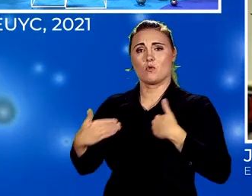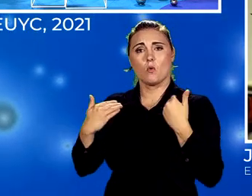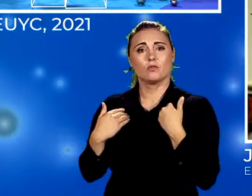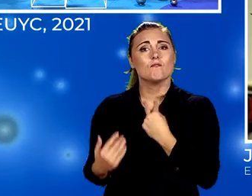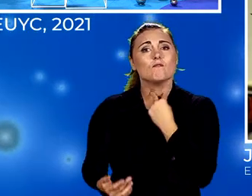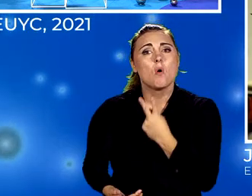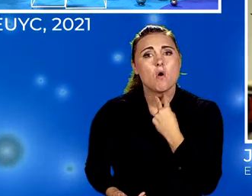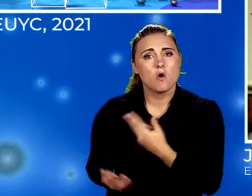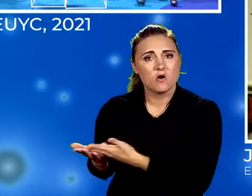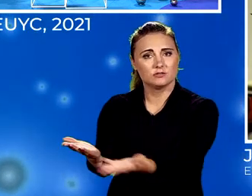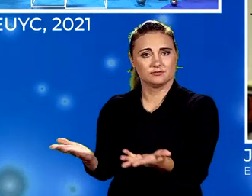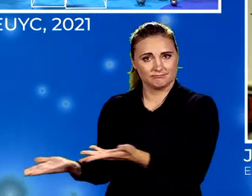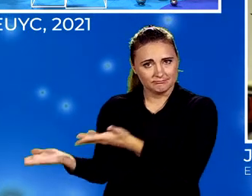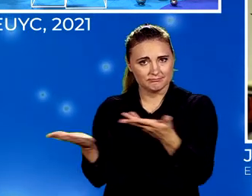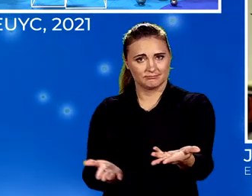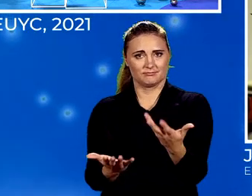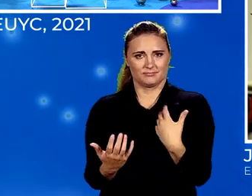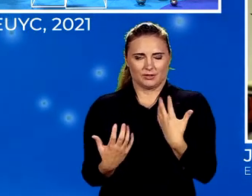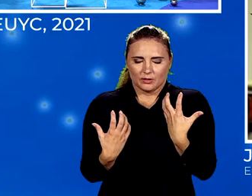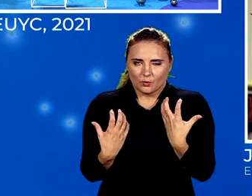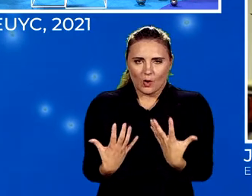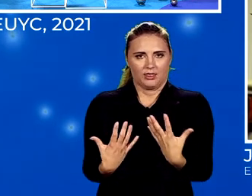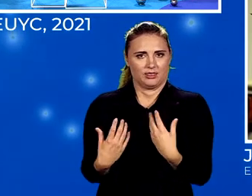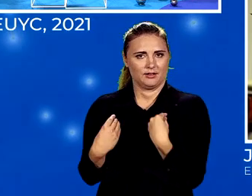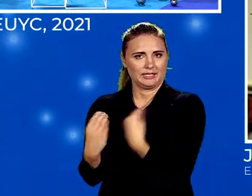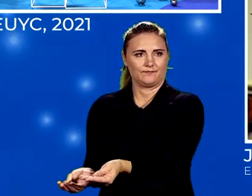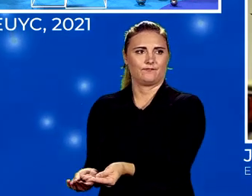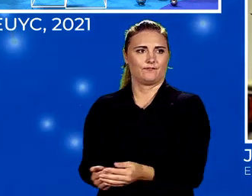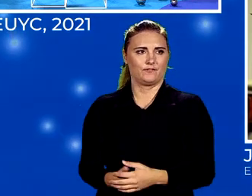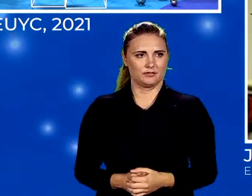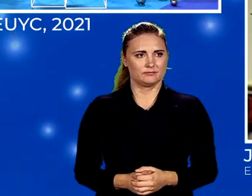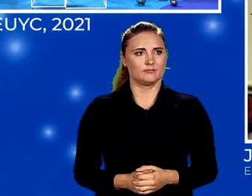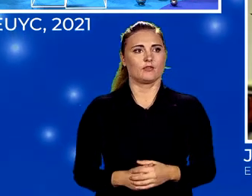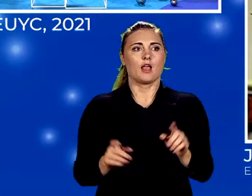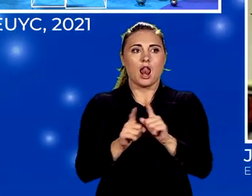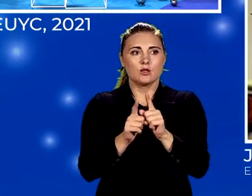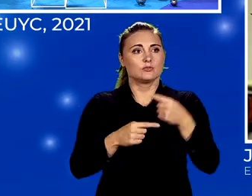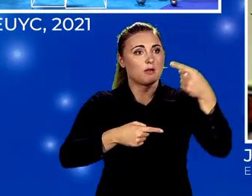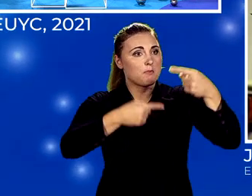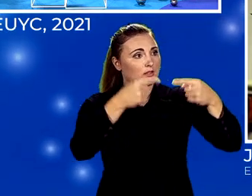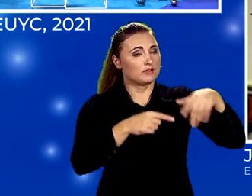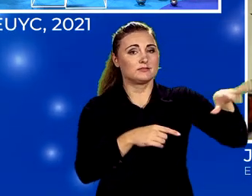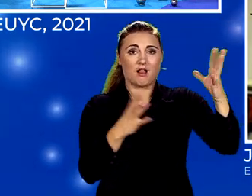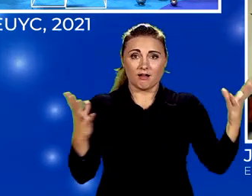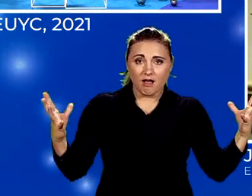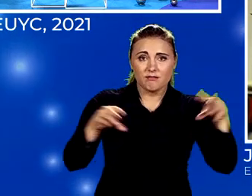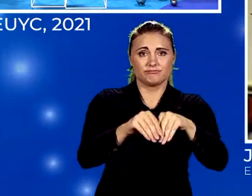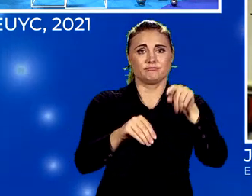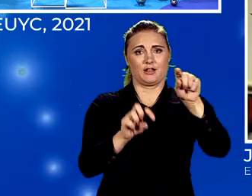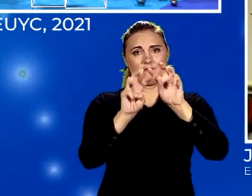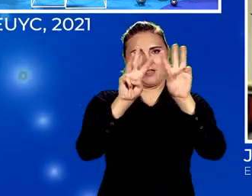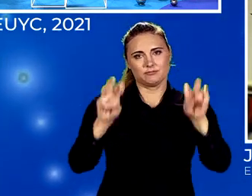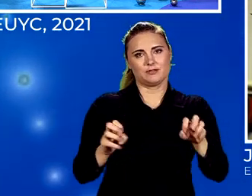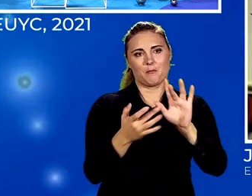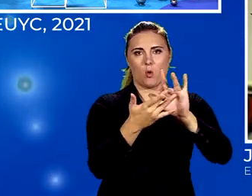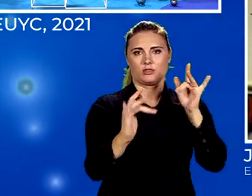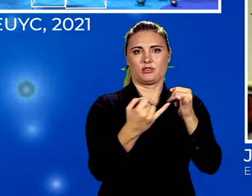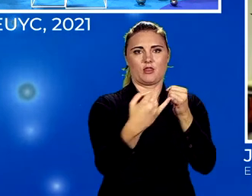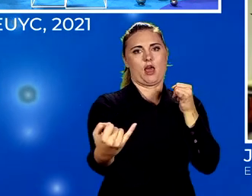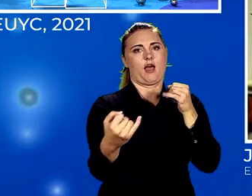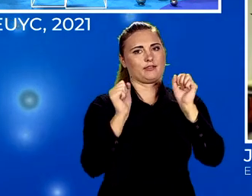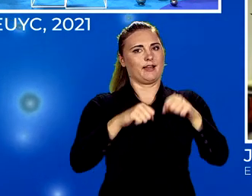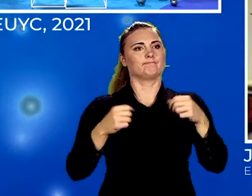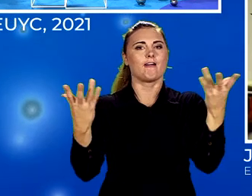there to actually for young people to participate offline, normally, of course, outside the pandemic,